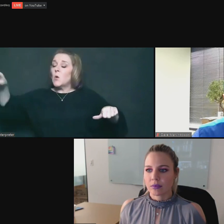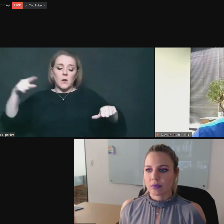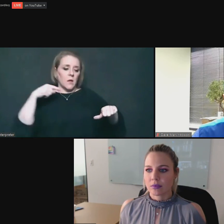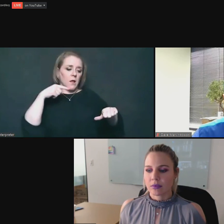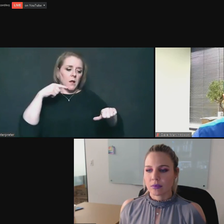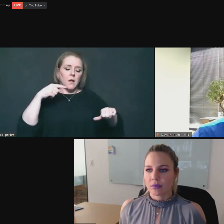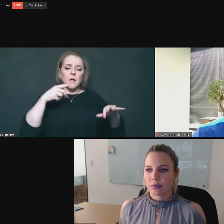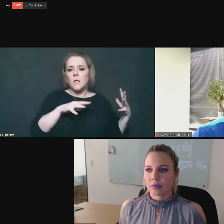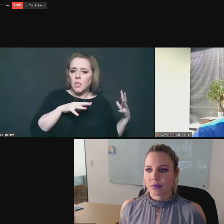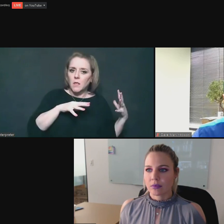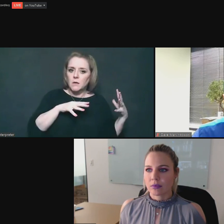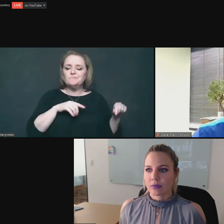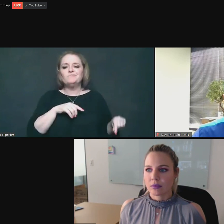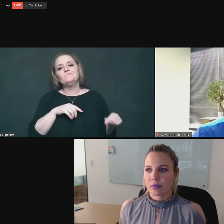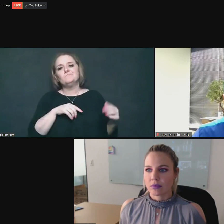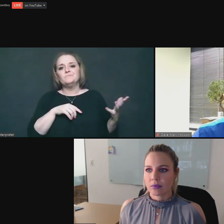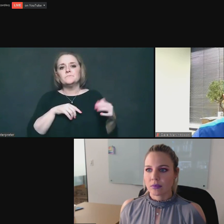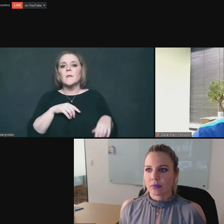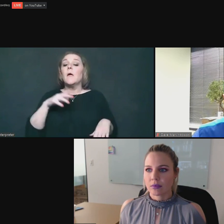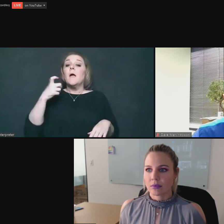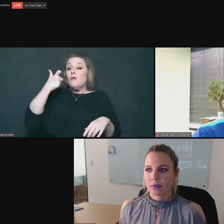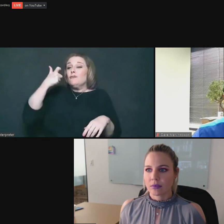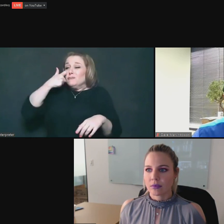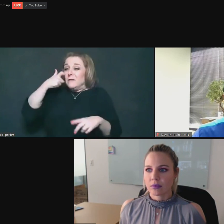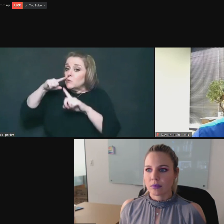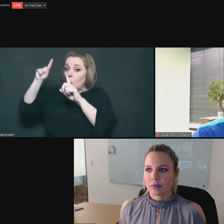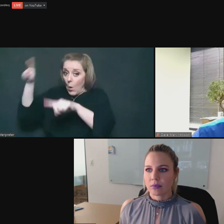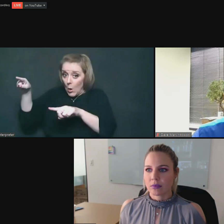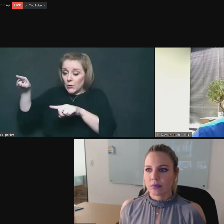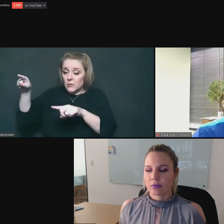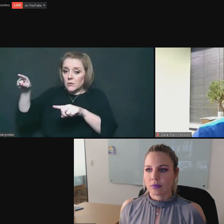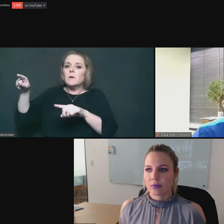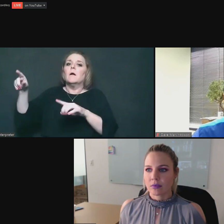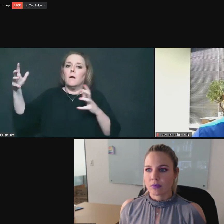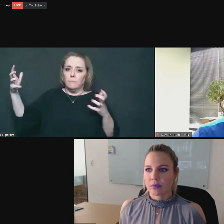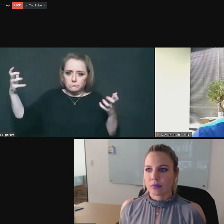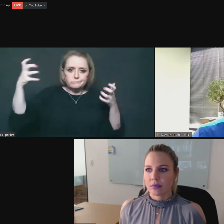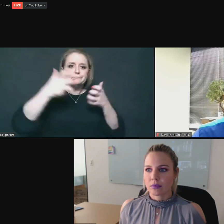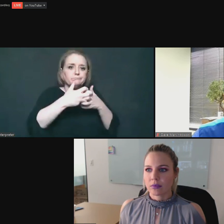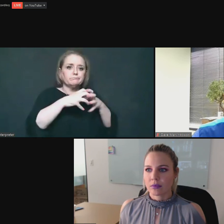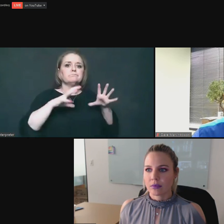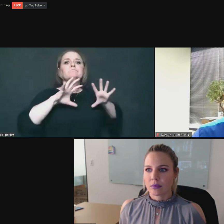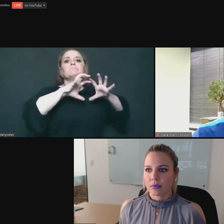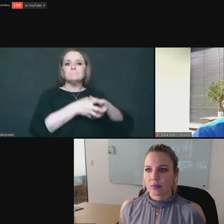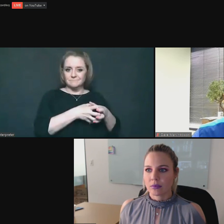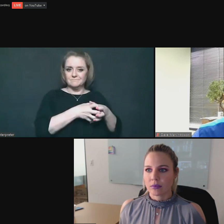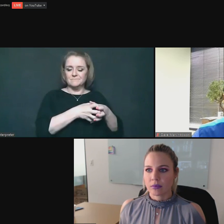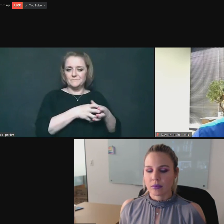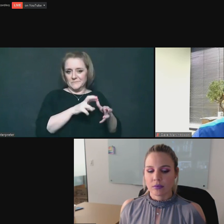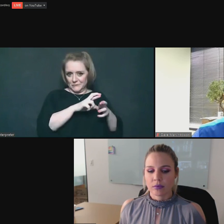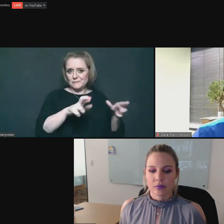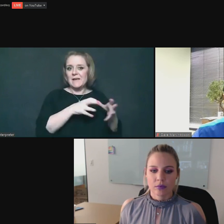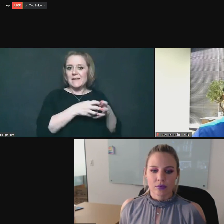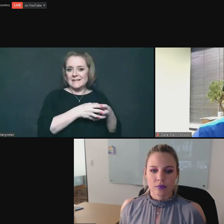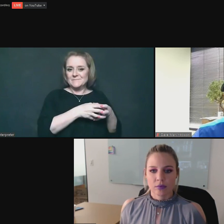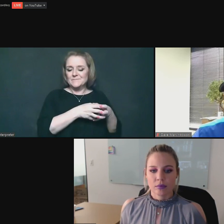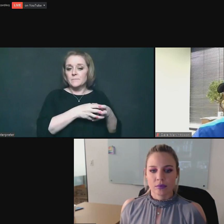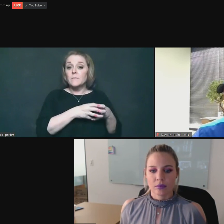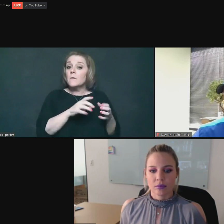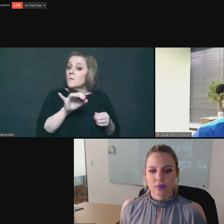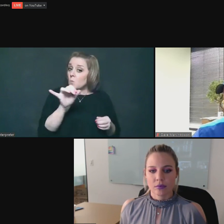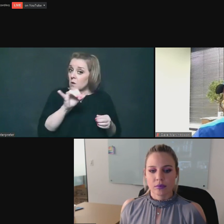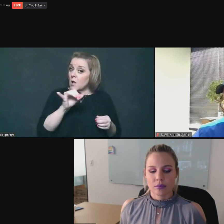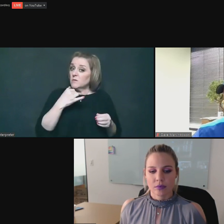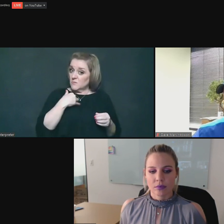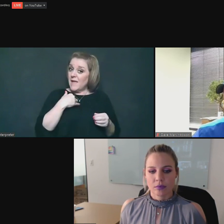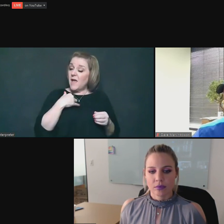open. I think this last order brought the majority of those into that fold. We also had some other